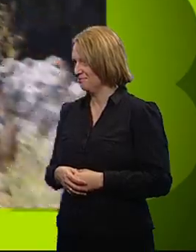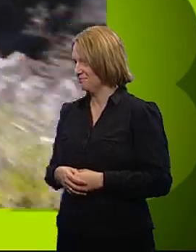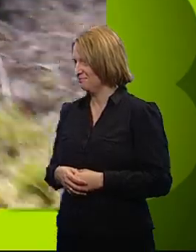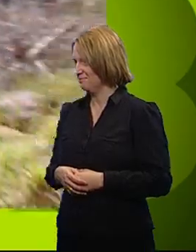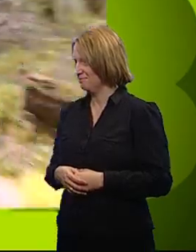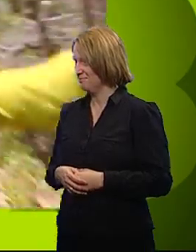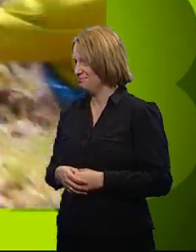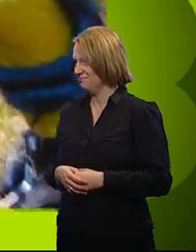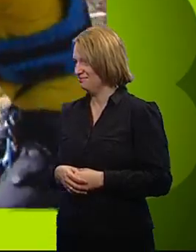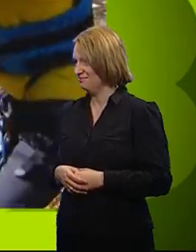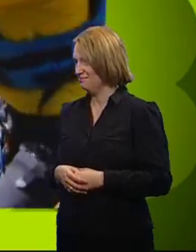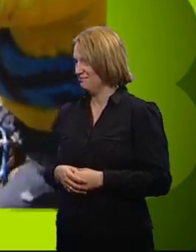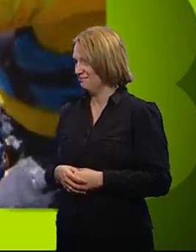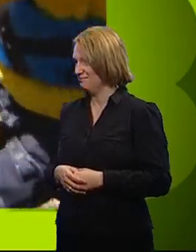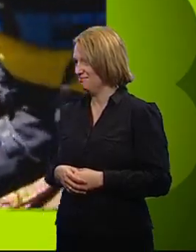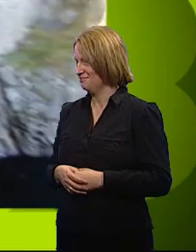Stand